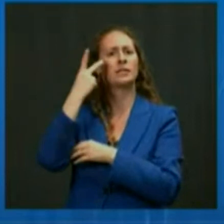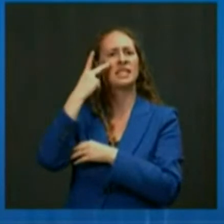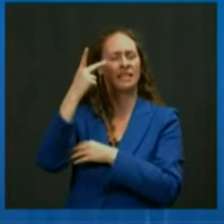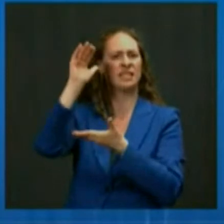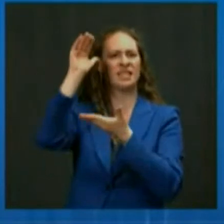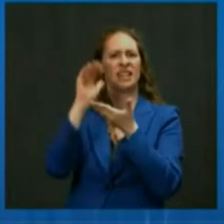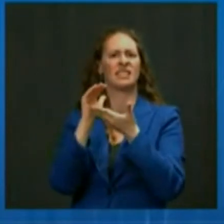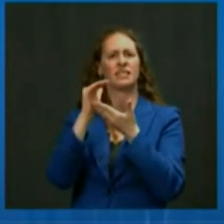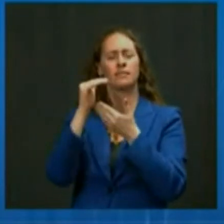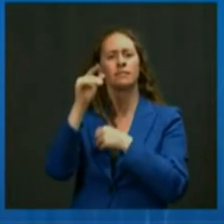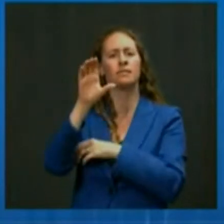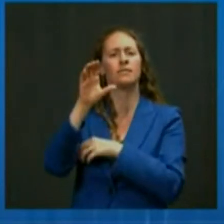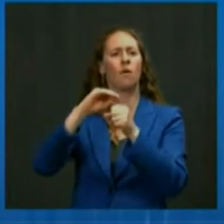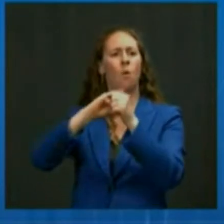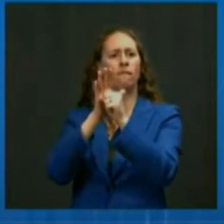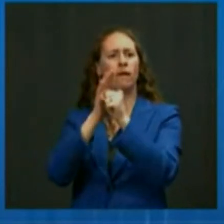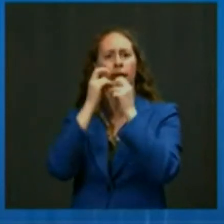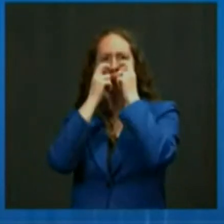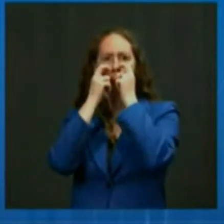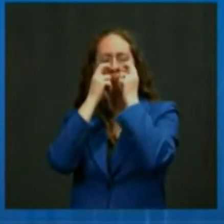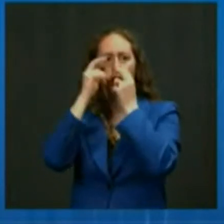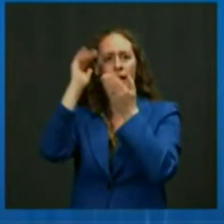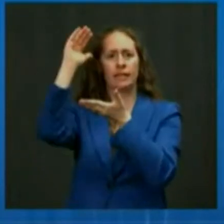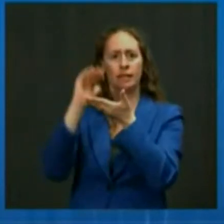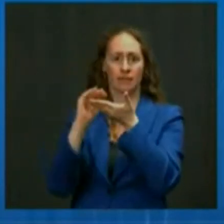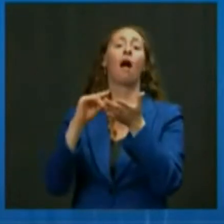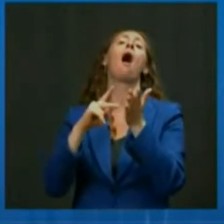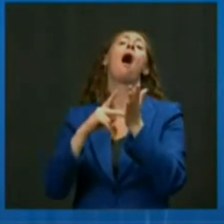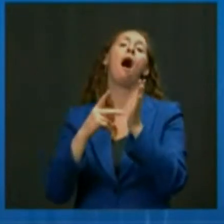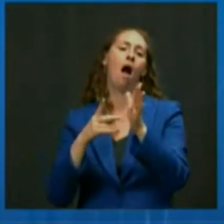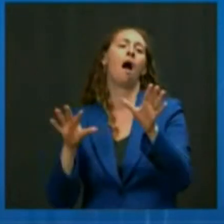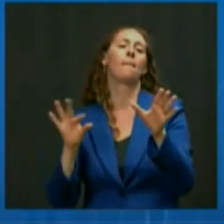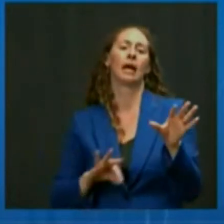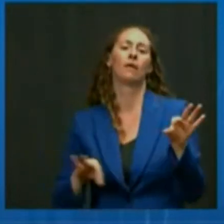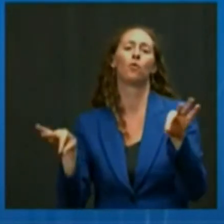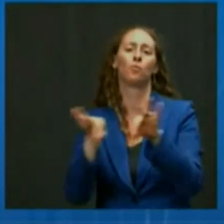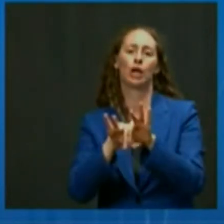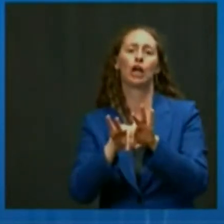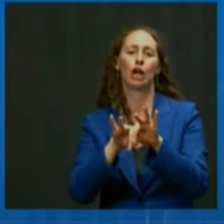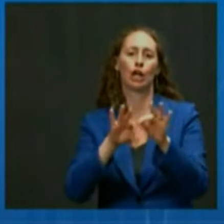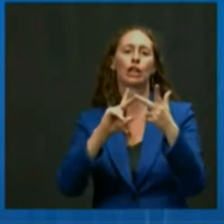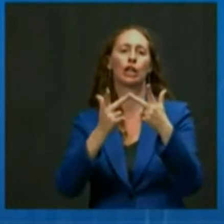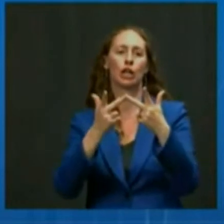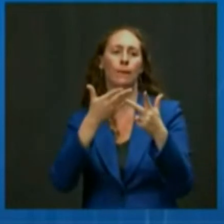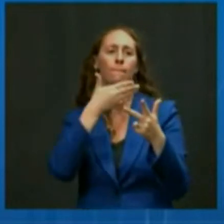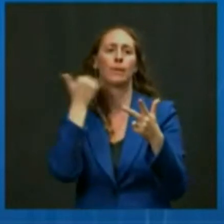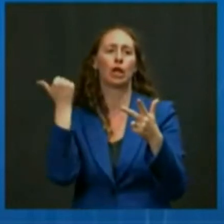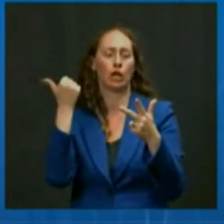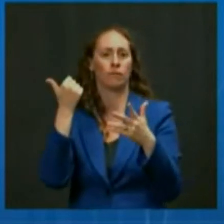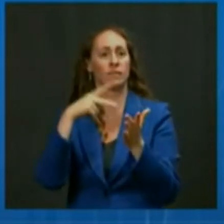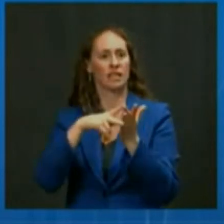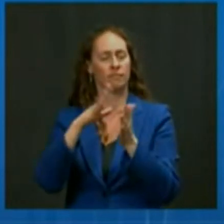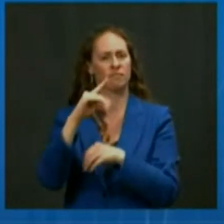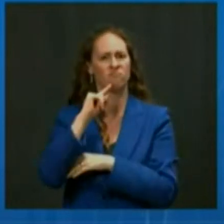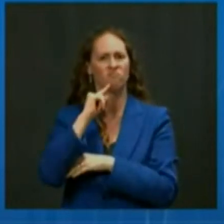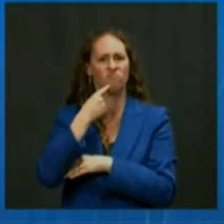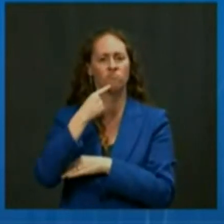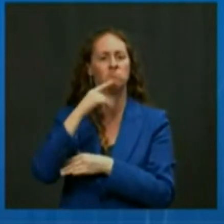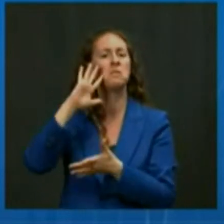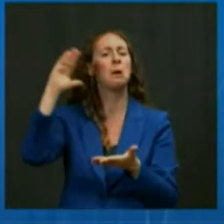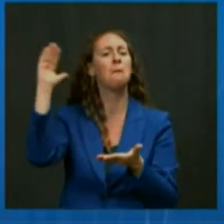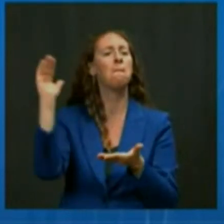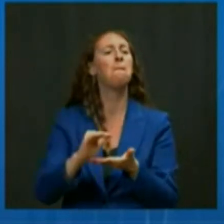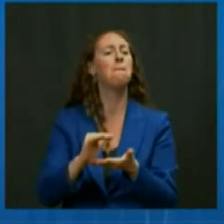multiple benefits from doing this. You can get benefits for disease, severity of disease, and then ultimately infection and